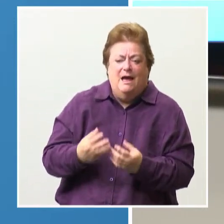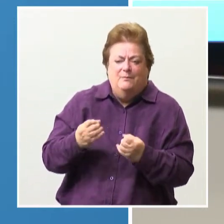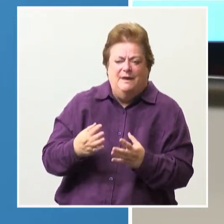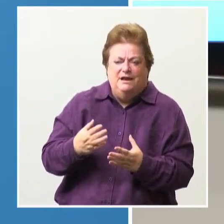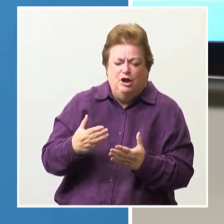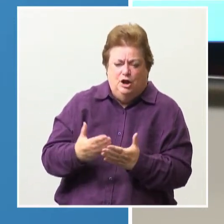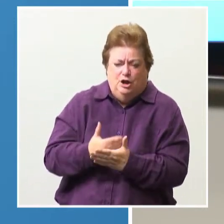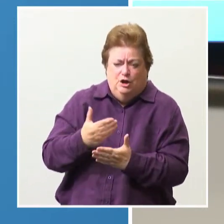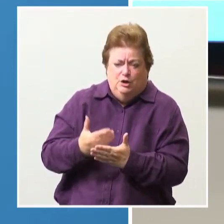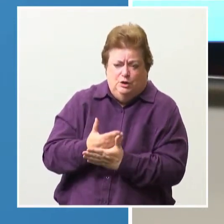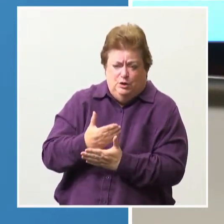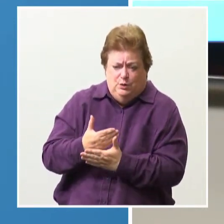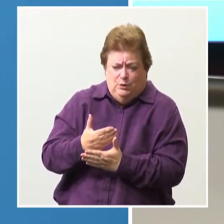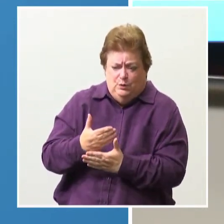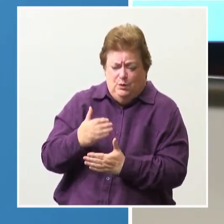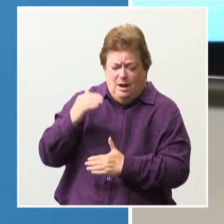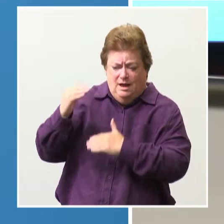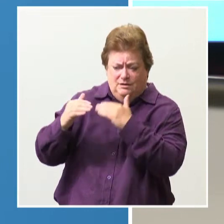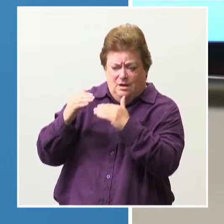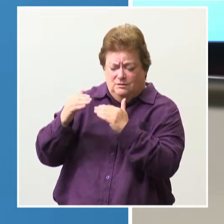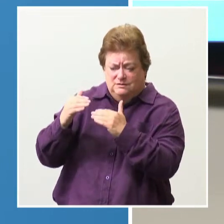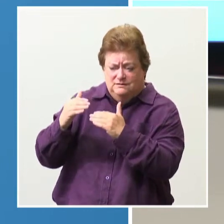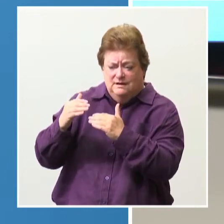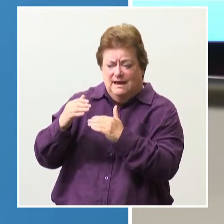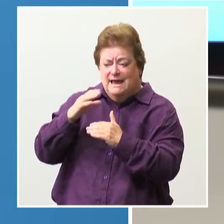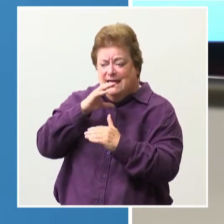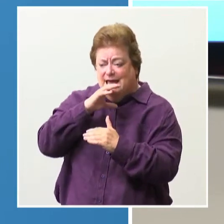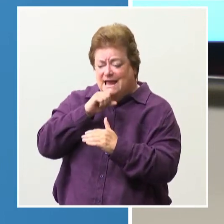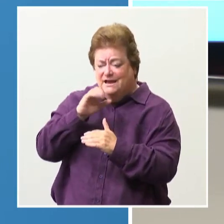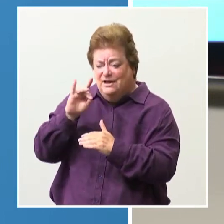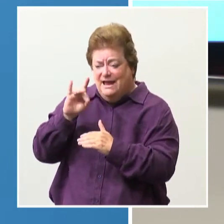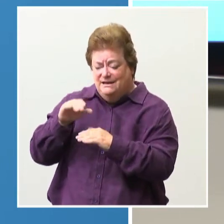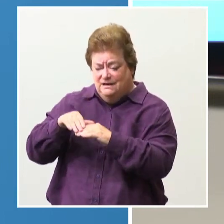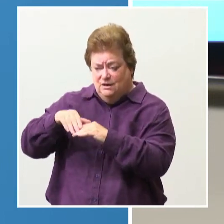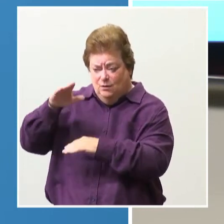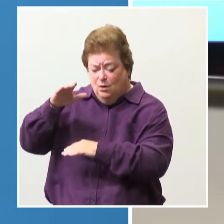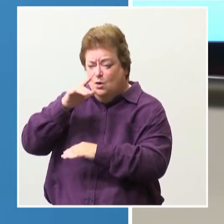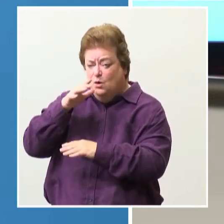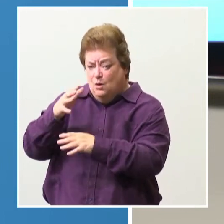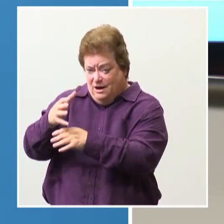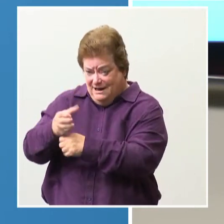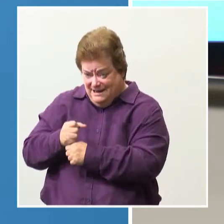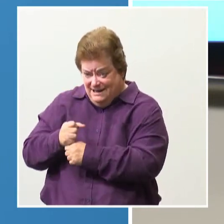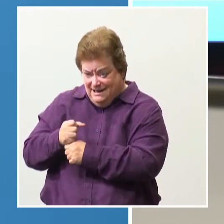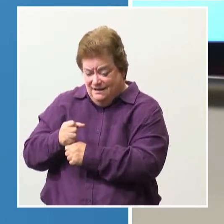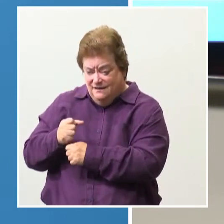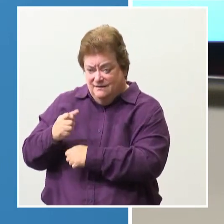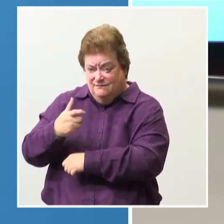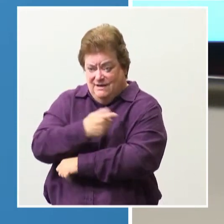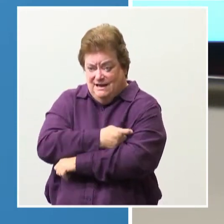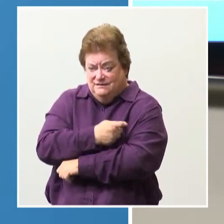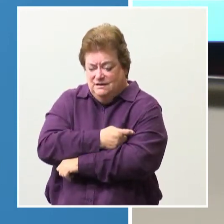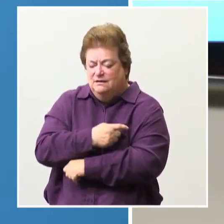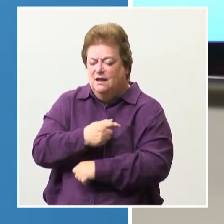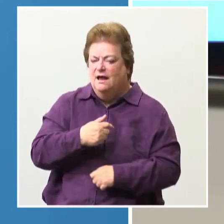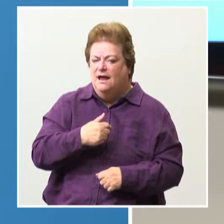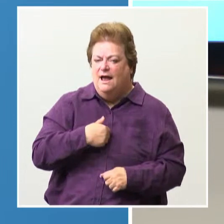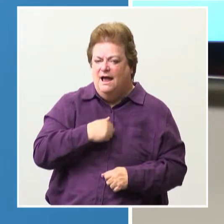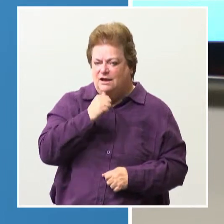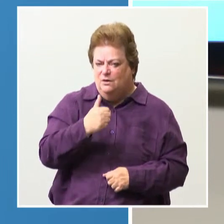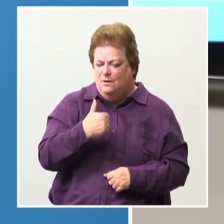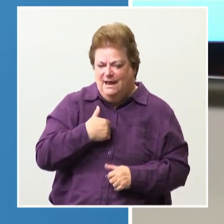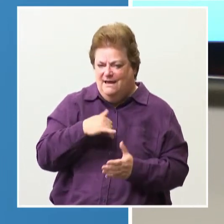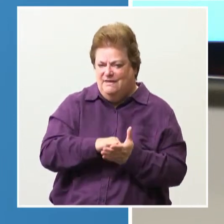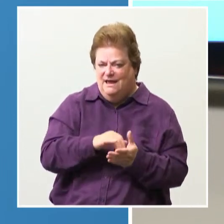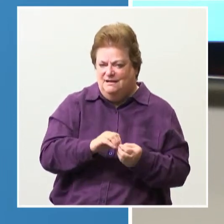initiated the process of getting the vaccine? The new one's 18 and over. I don't have that, Bailey, but I can get it